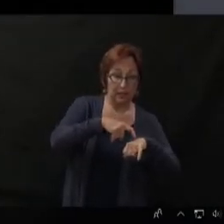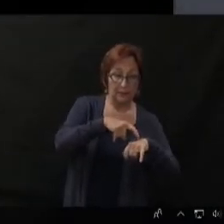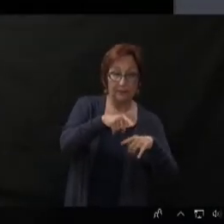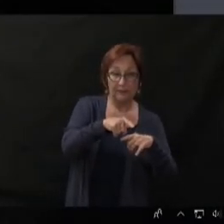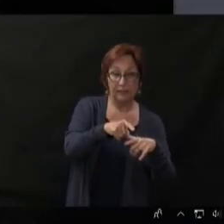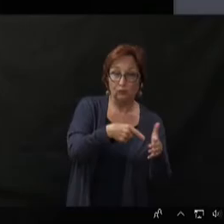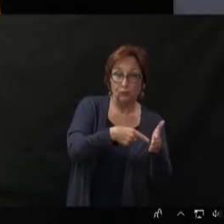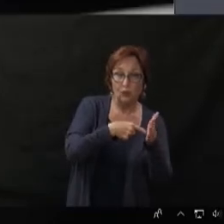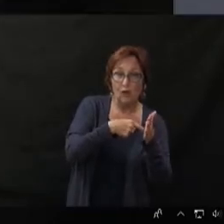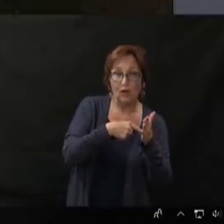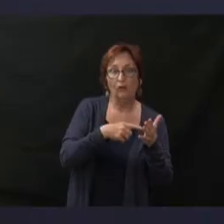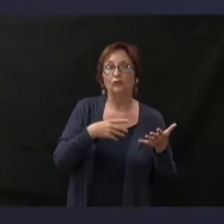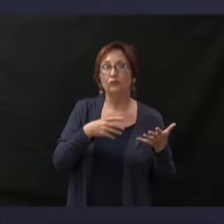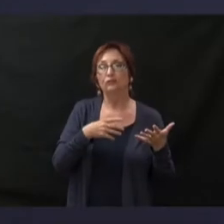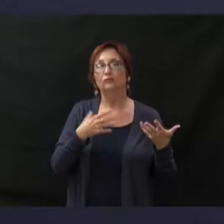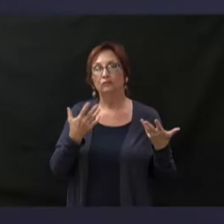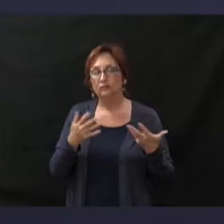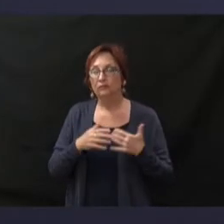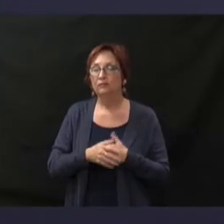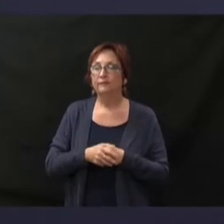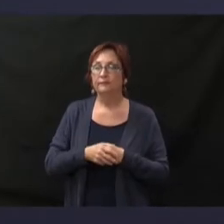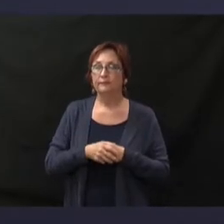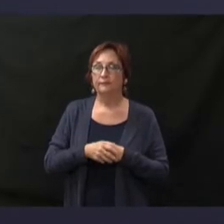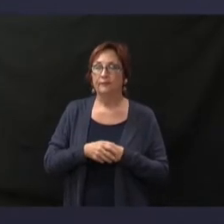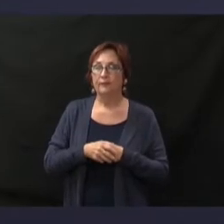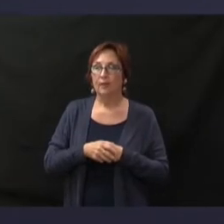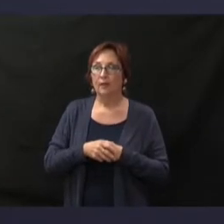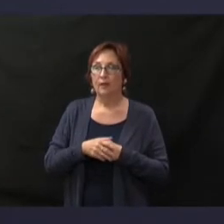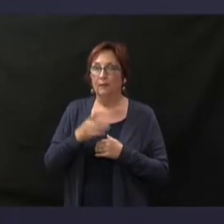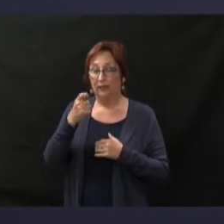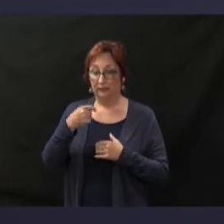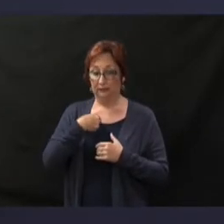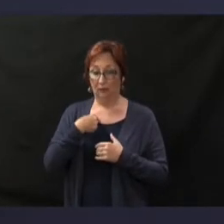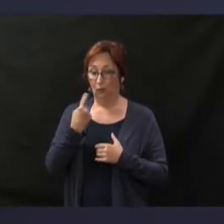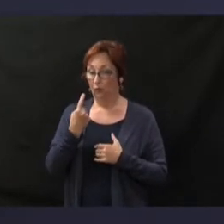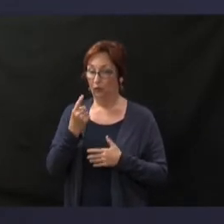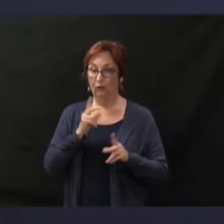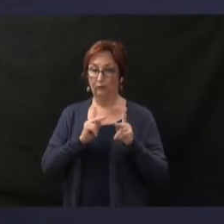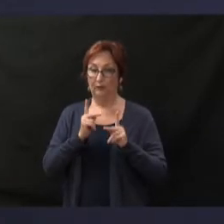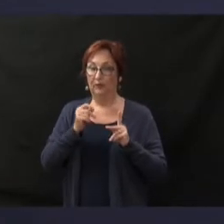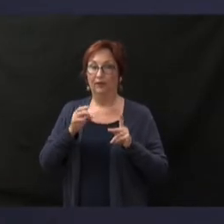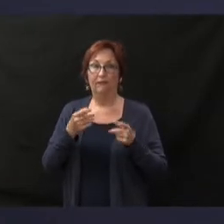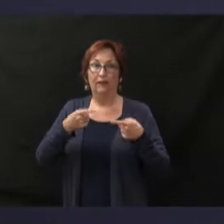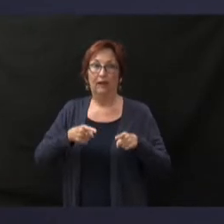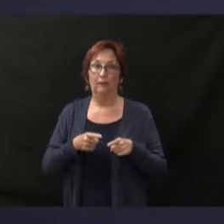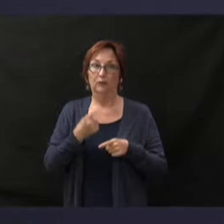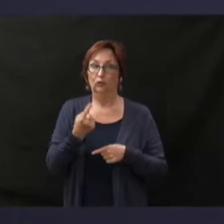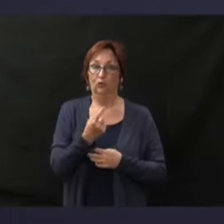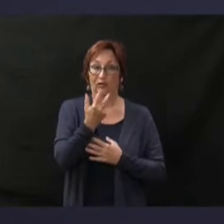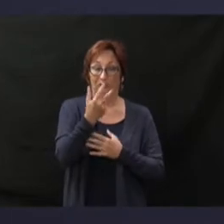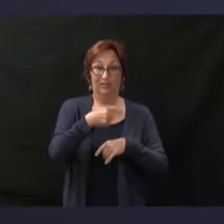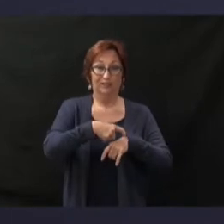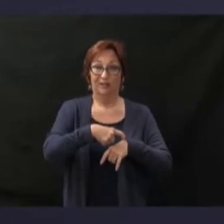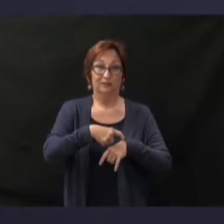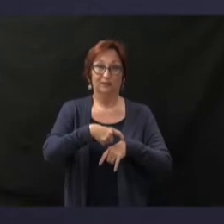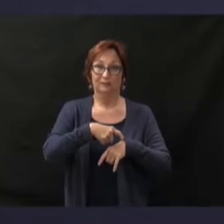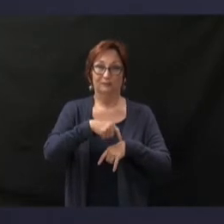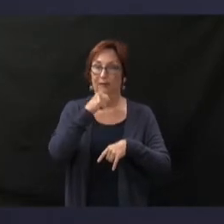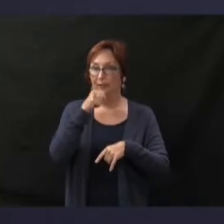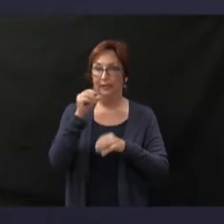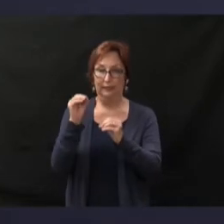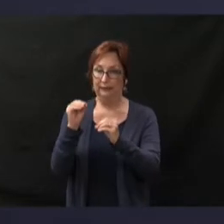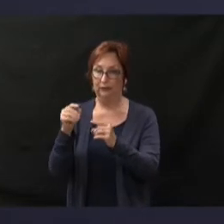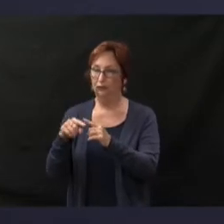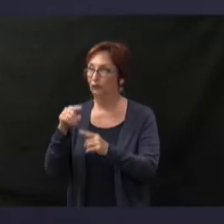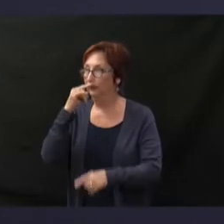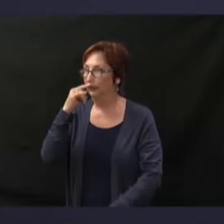across that particular spelling. Because I am one of those people that if it happens only three times, I'm not going to teach it to the kids.